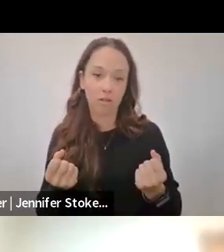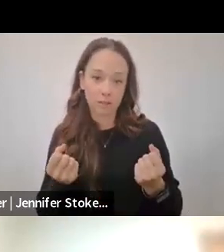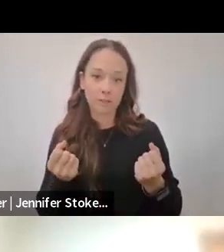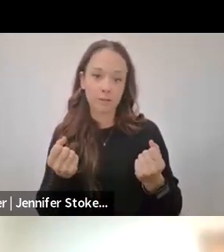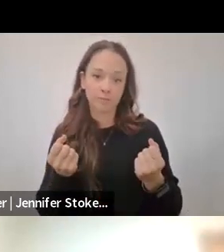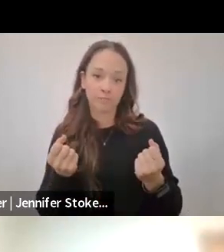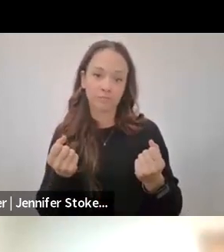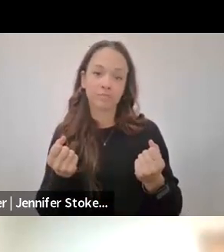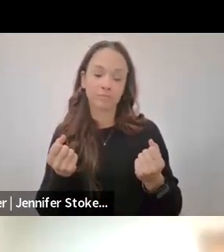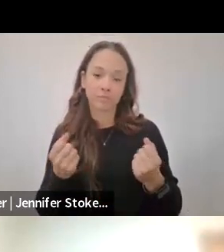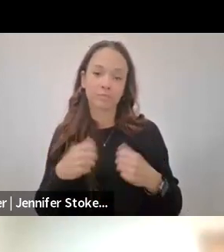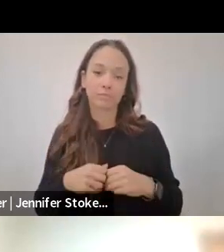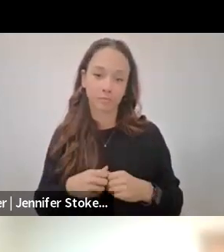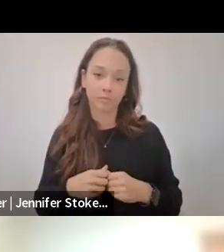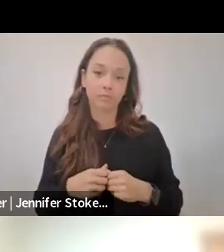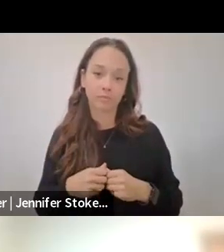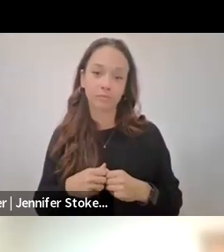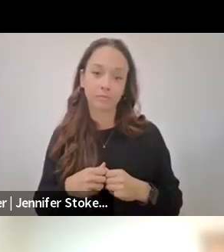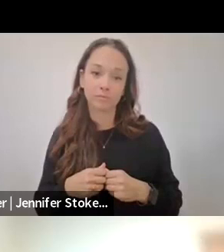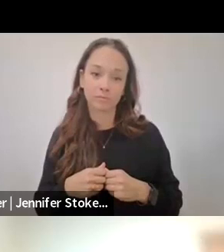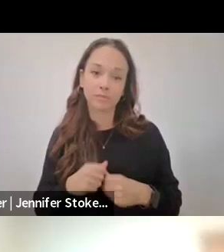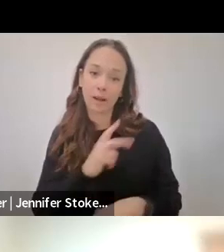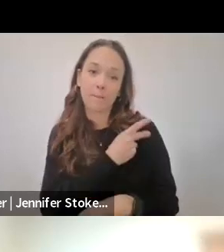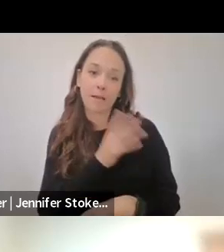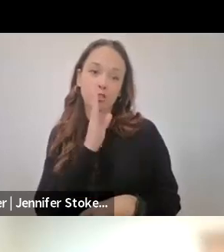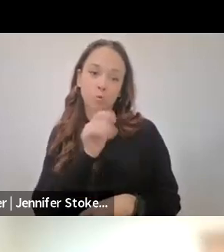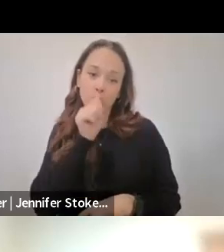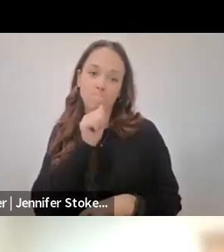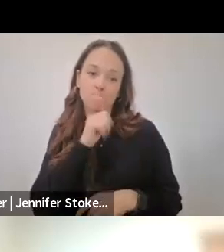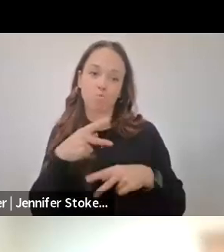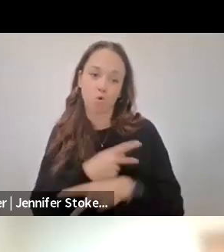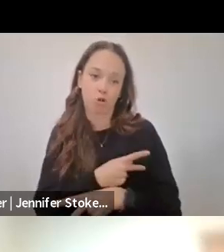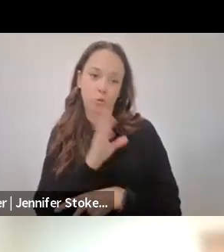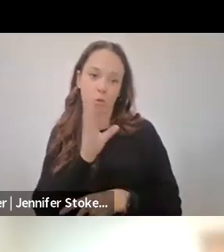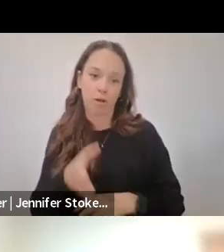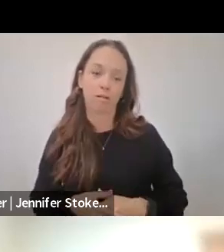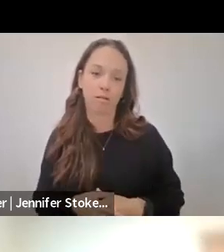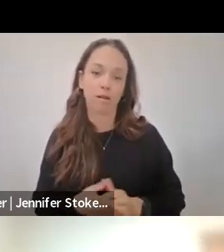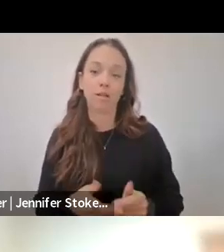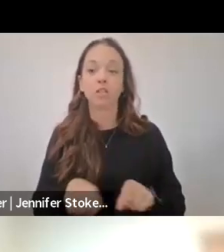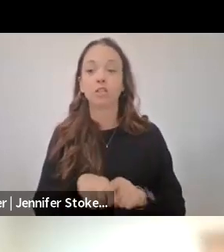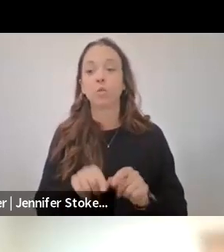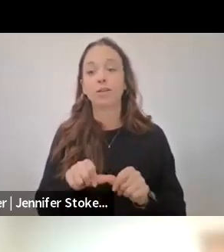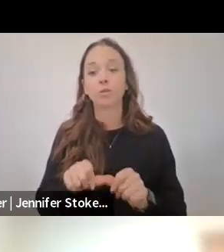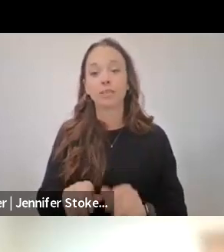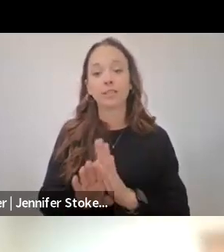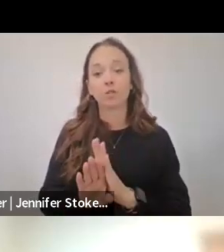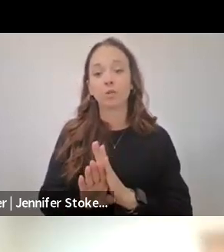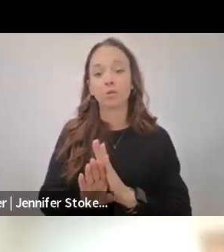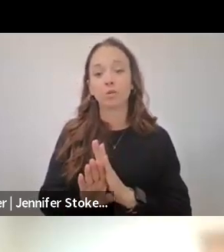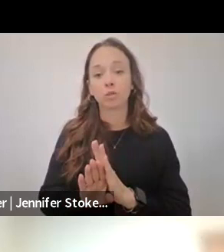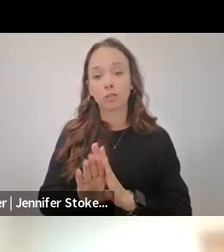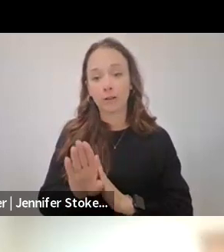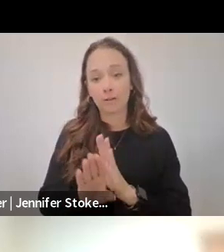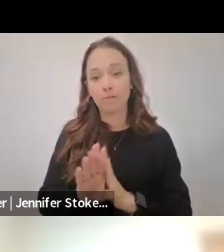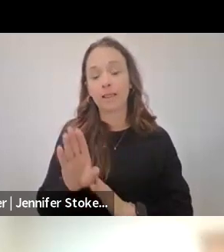who may have the worst impact. So as we continue developing in-source languages,